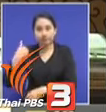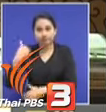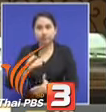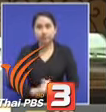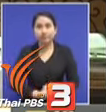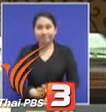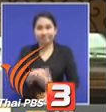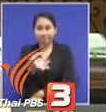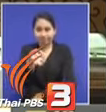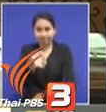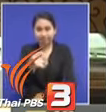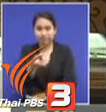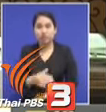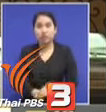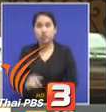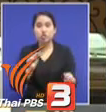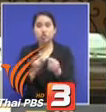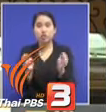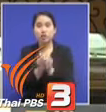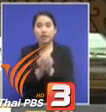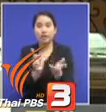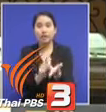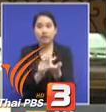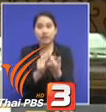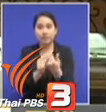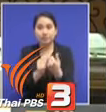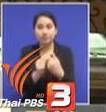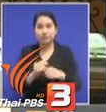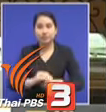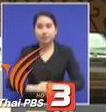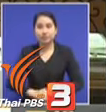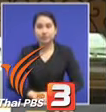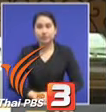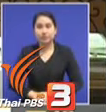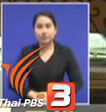But if you listen carefully to the debate, it's quite clear that